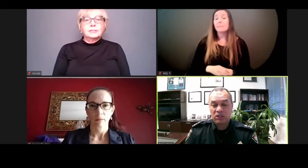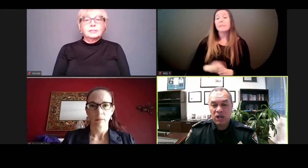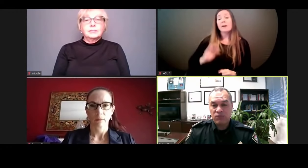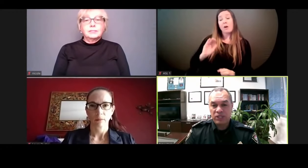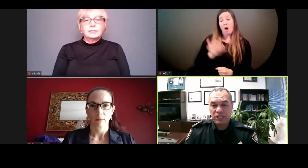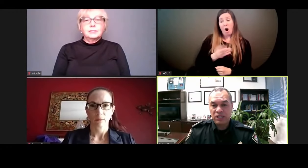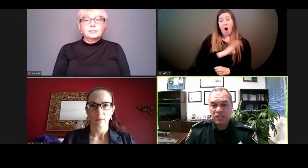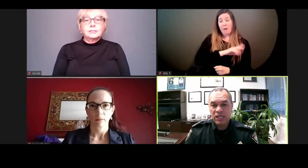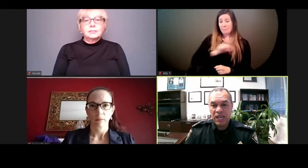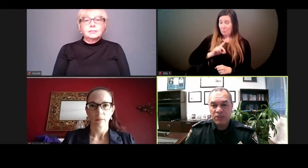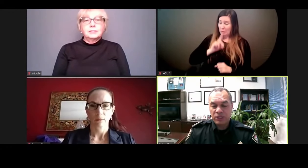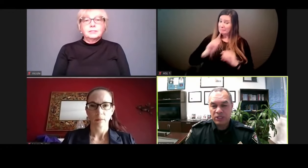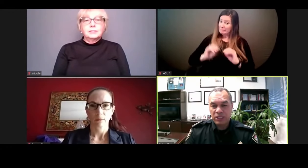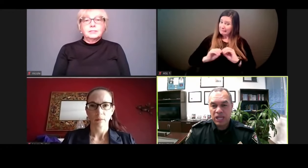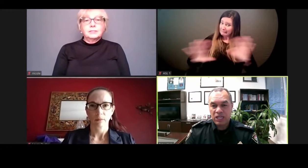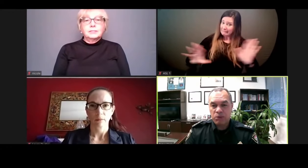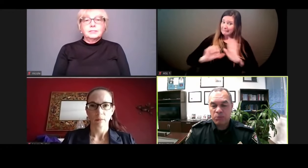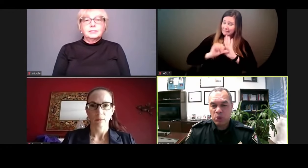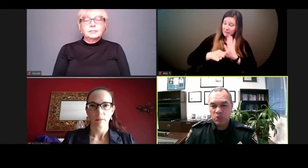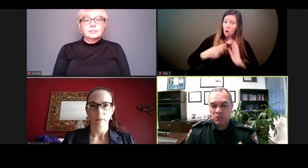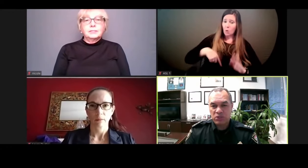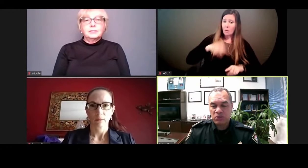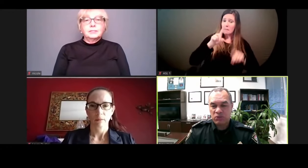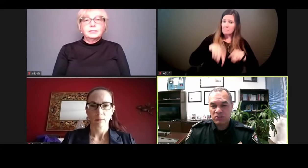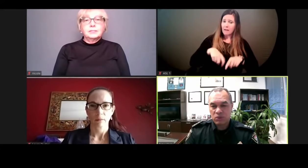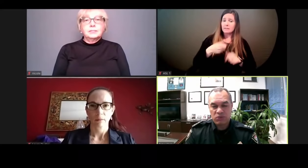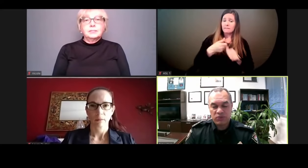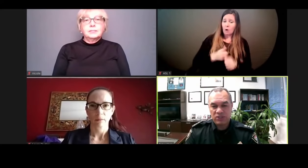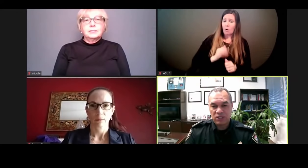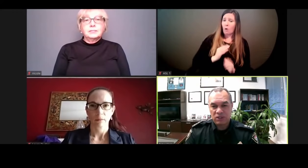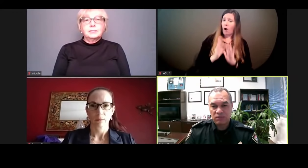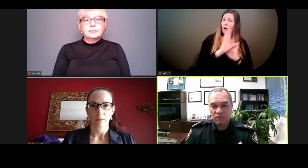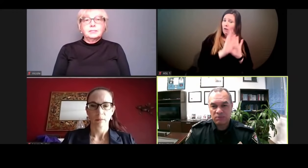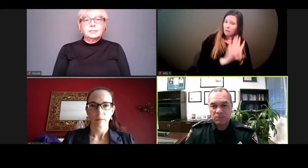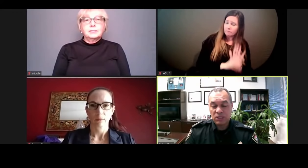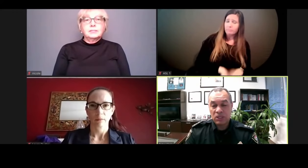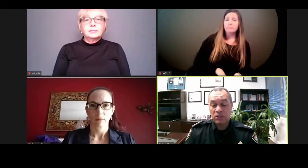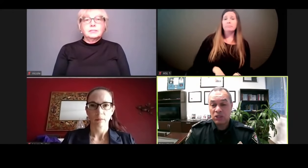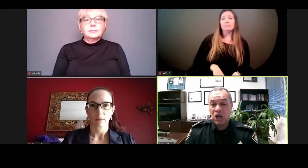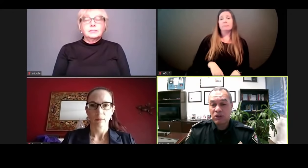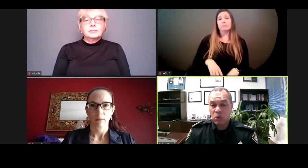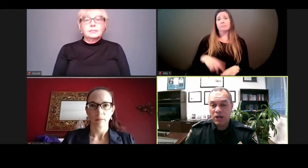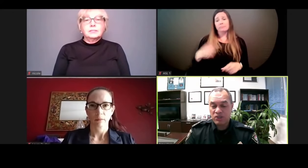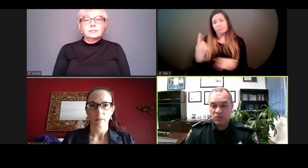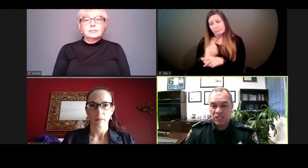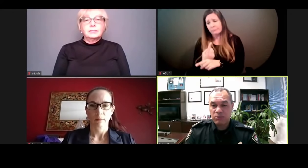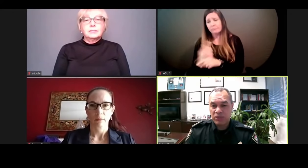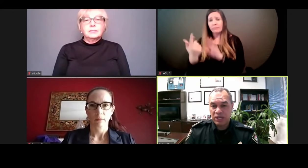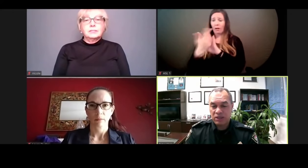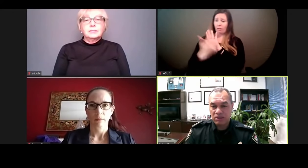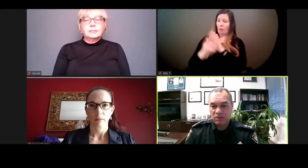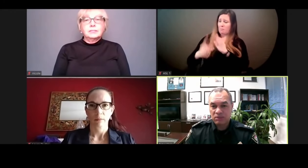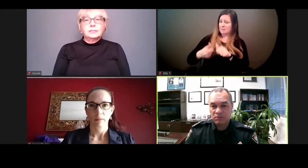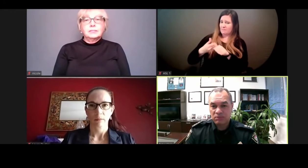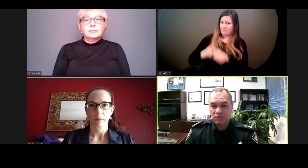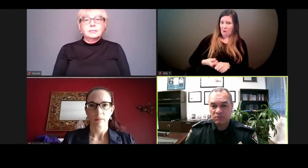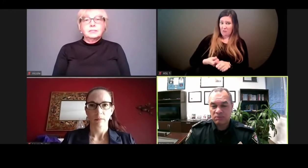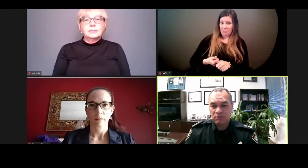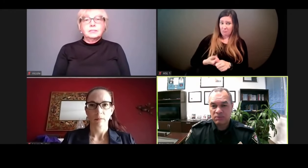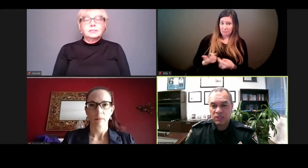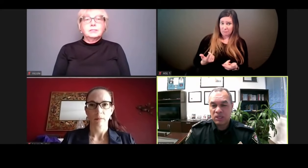act lawfully, ethically, and in proportionate to the risks that we're facing. The law requires the same thing.